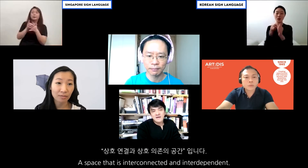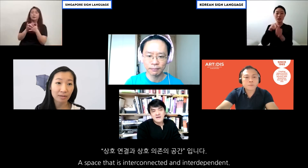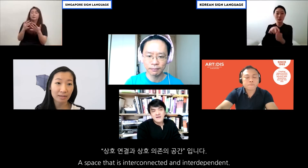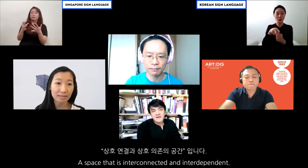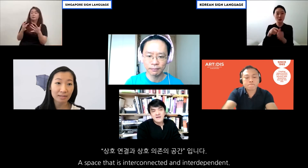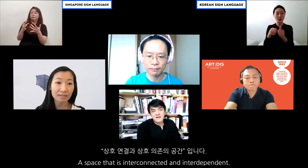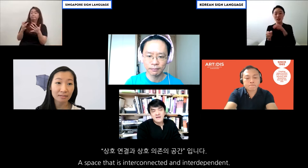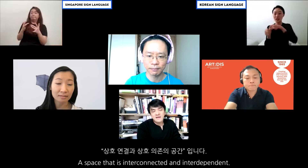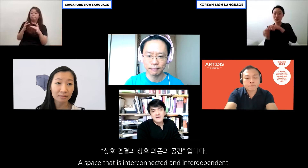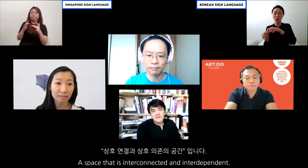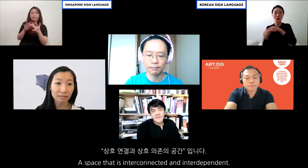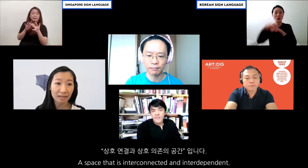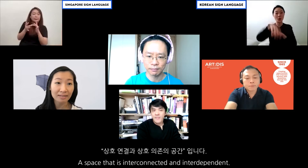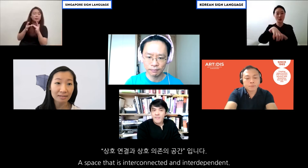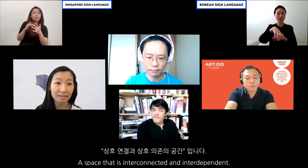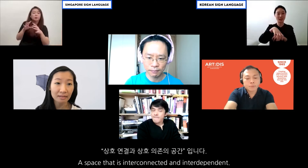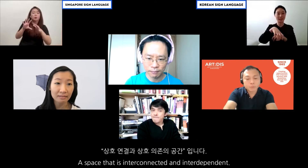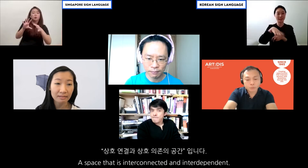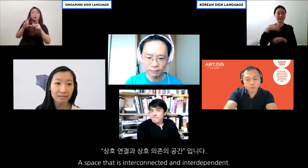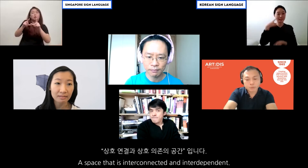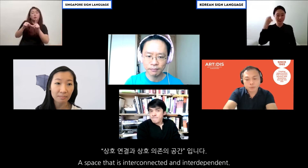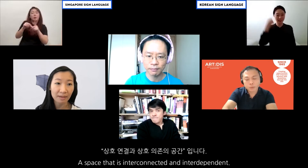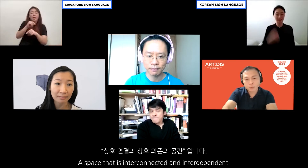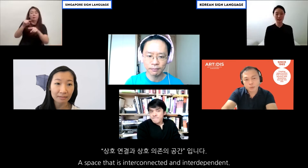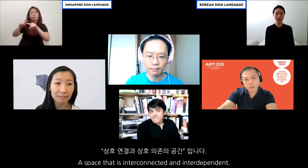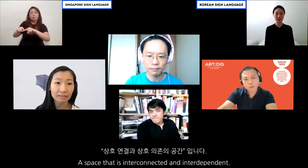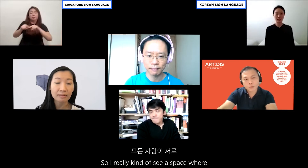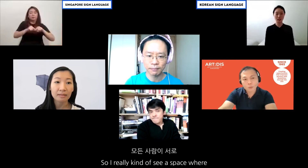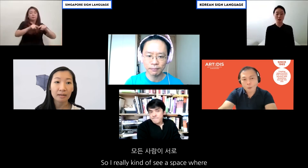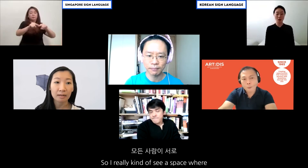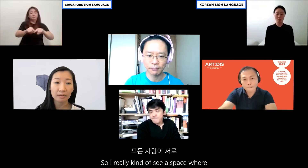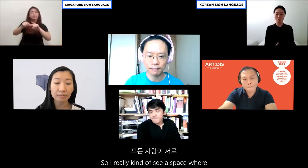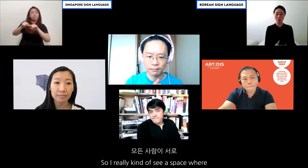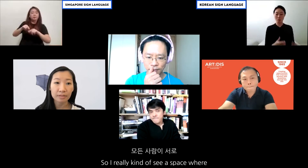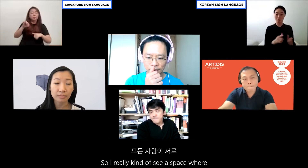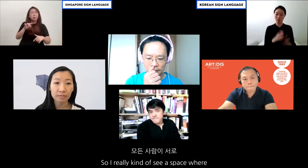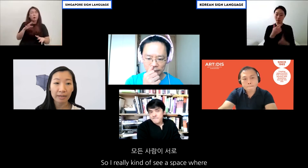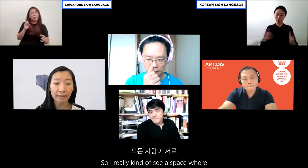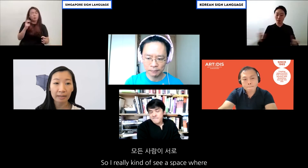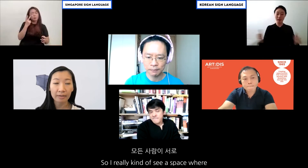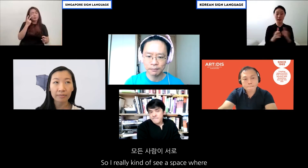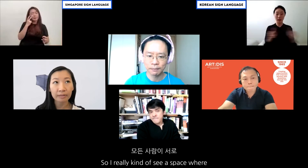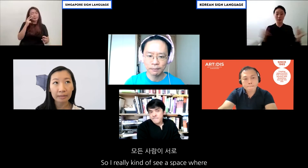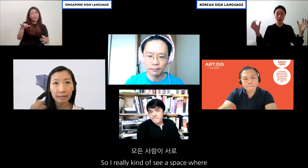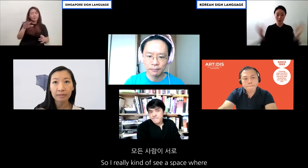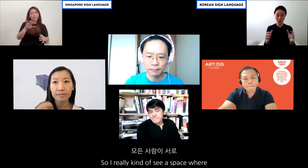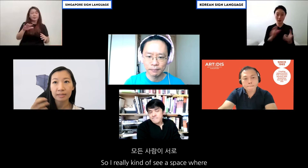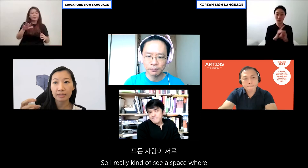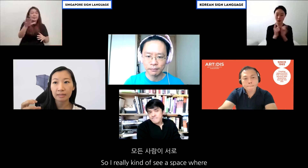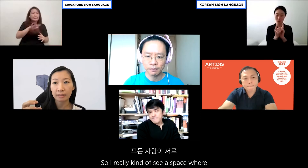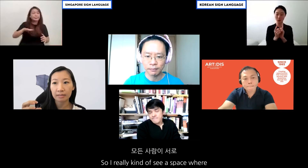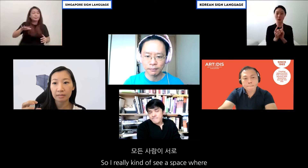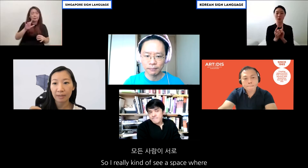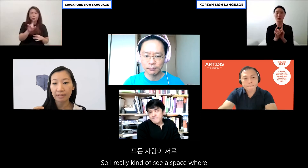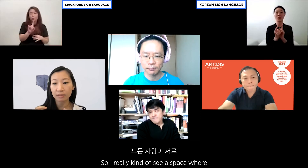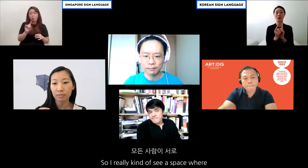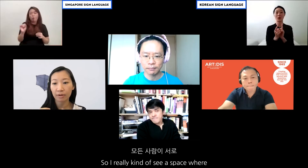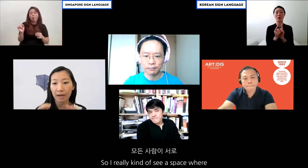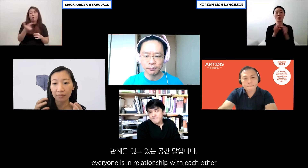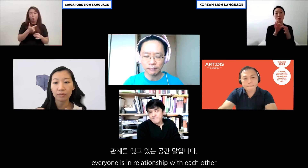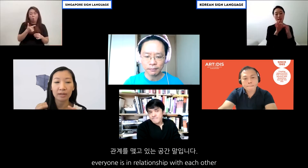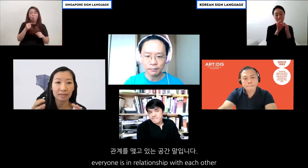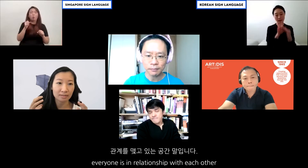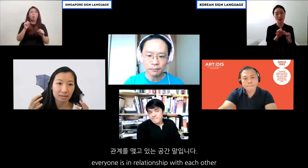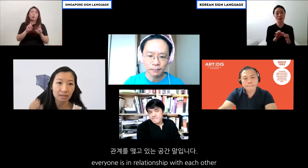that is interconnected and interdependent. So I really kind of see a space